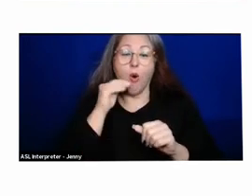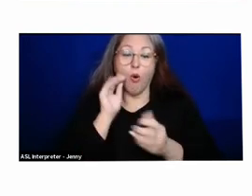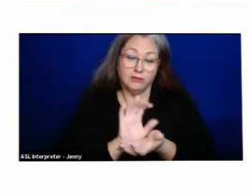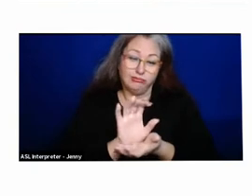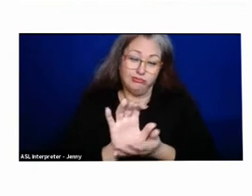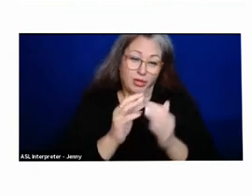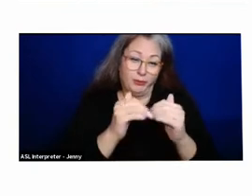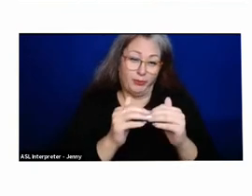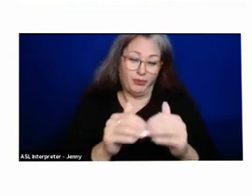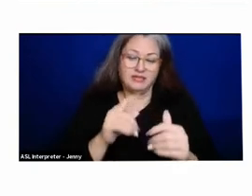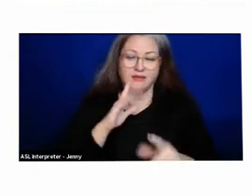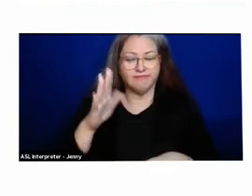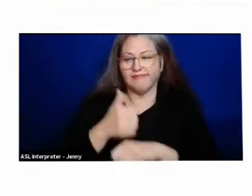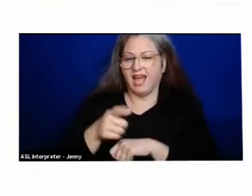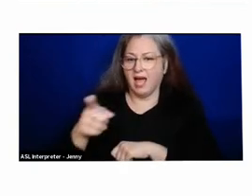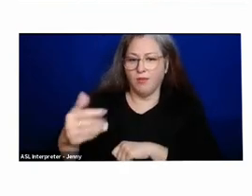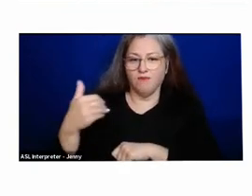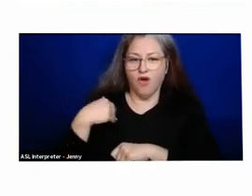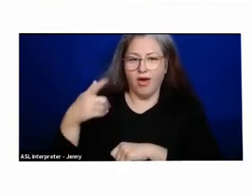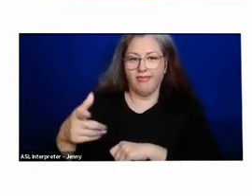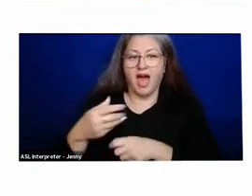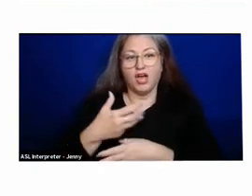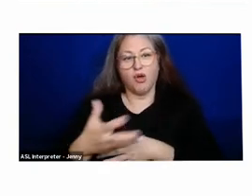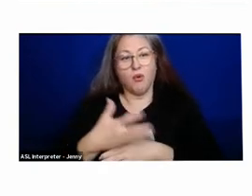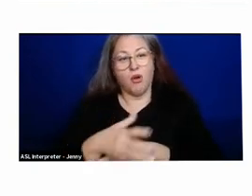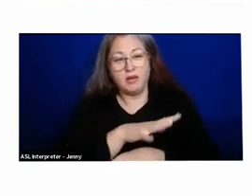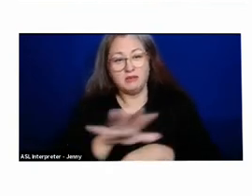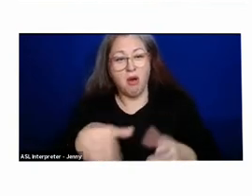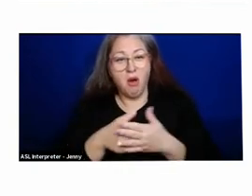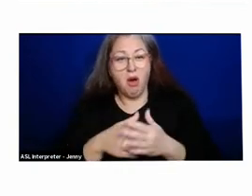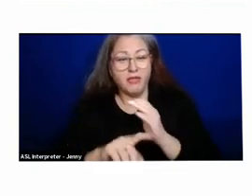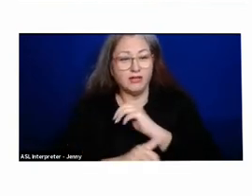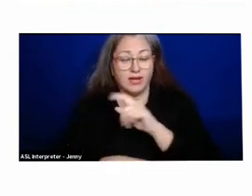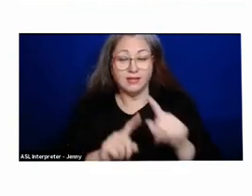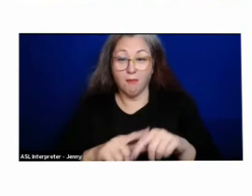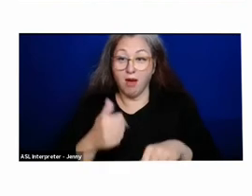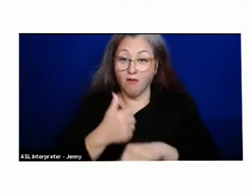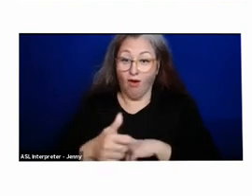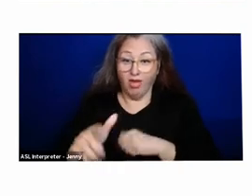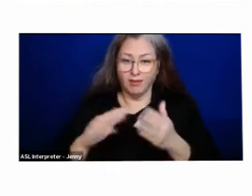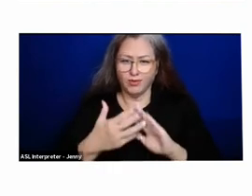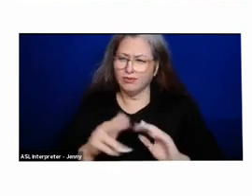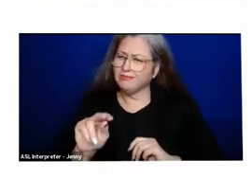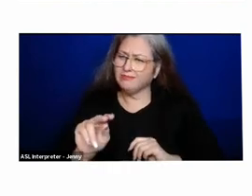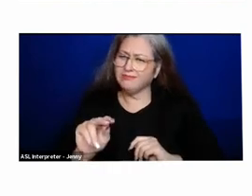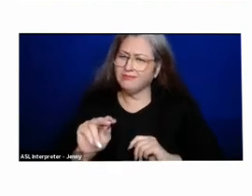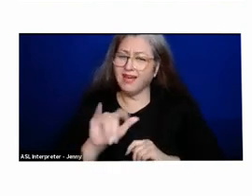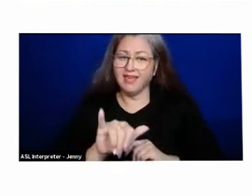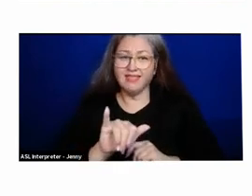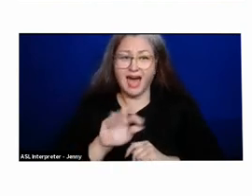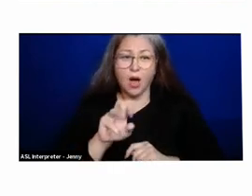claiming that they were at fault for the waste that clogs the lagoon. But the waste is not the fault of this community. The waste comes